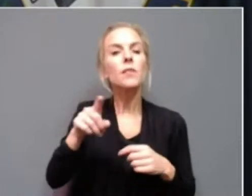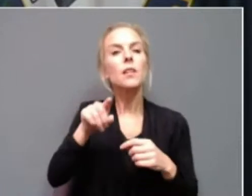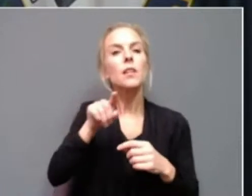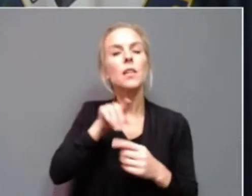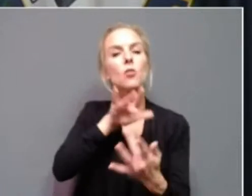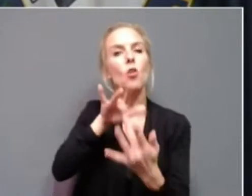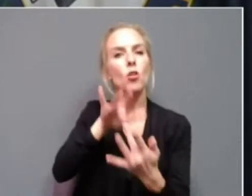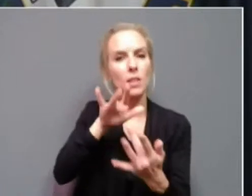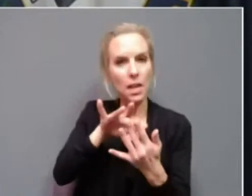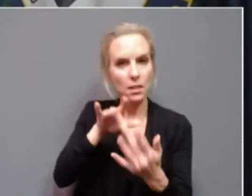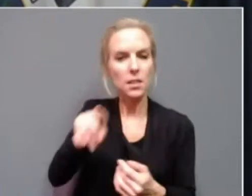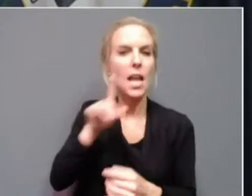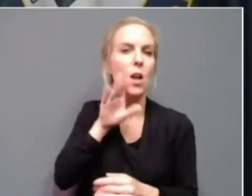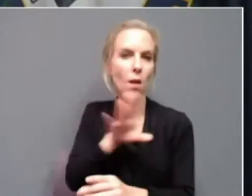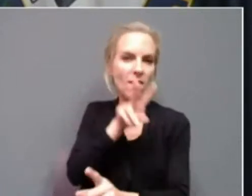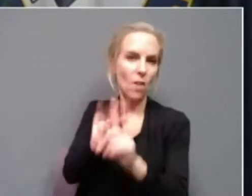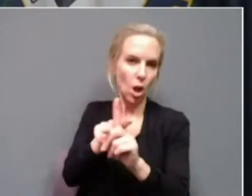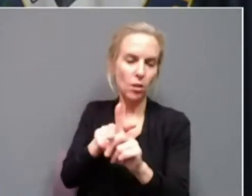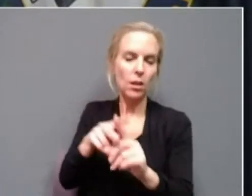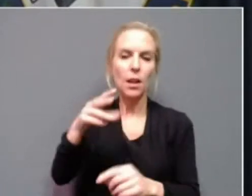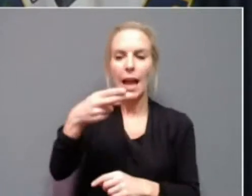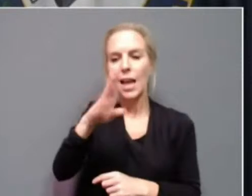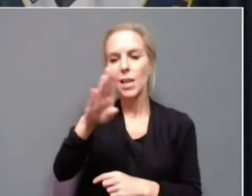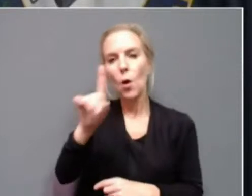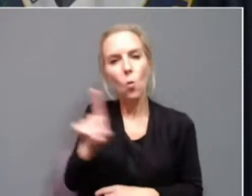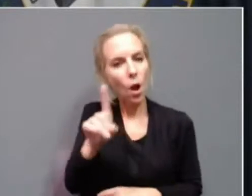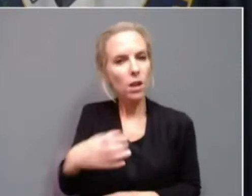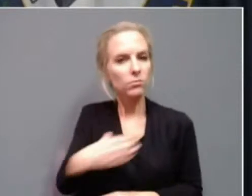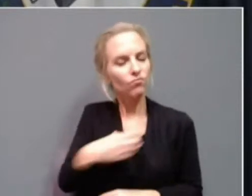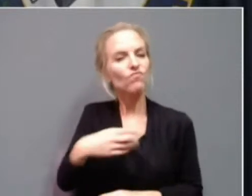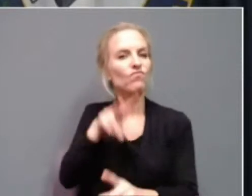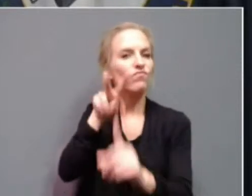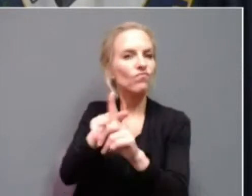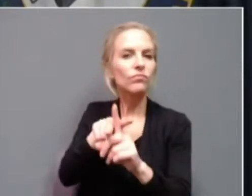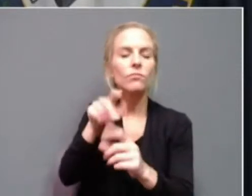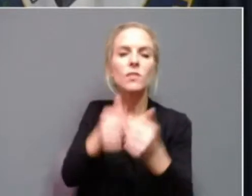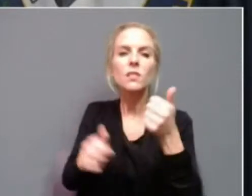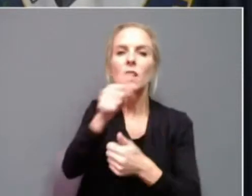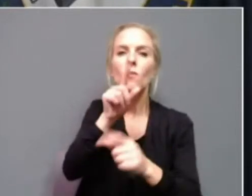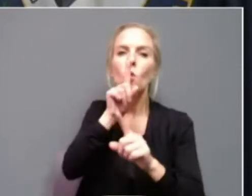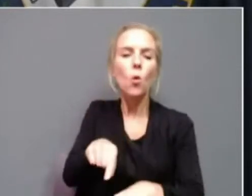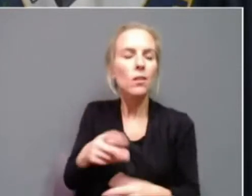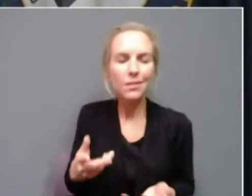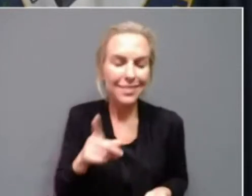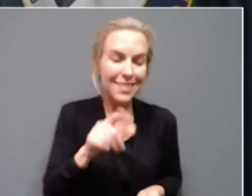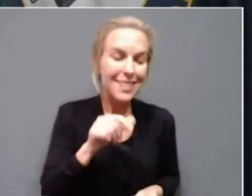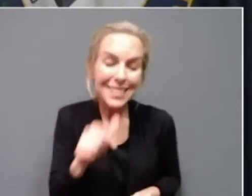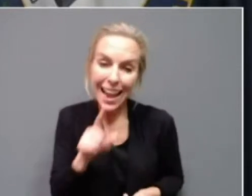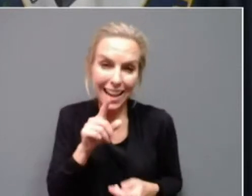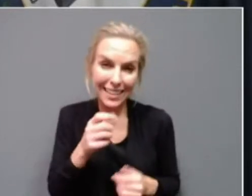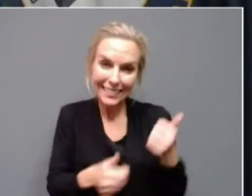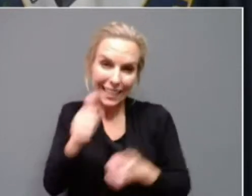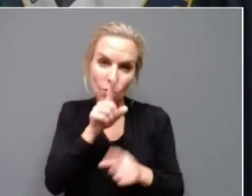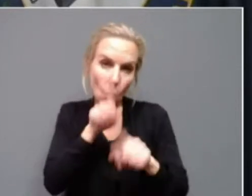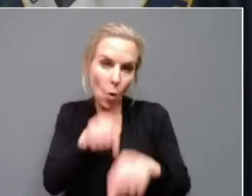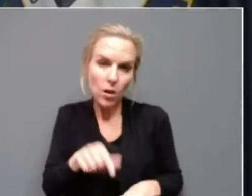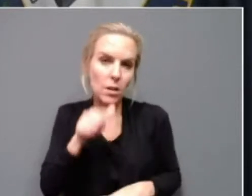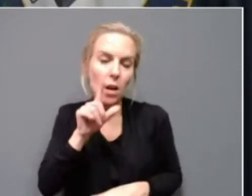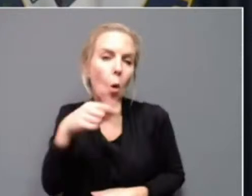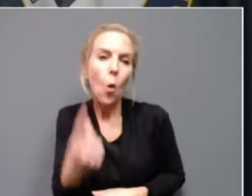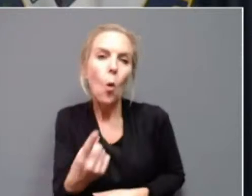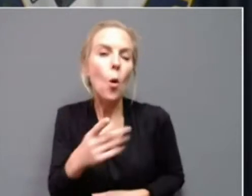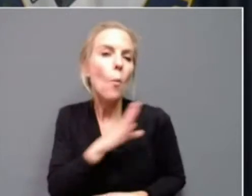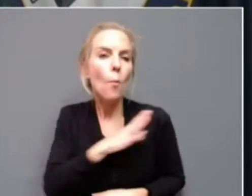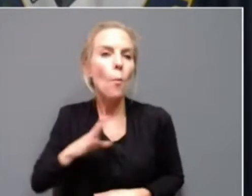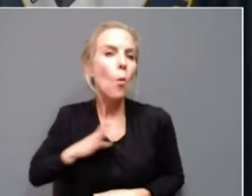to follow House Bill 1 instead of the executive order. Well, it's not just an executive order. It's not just Board of Education